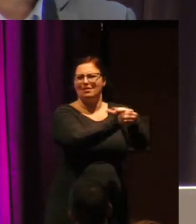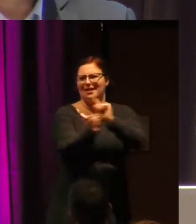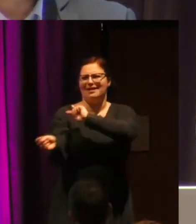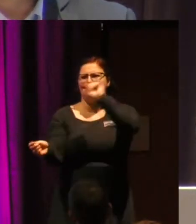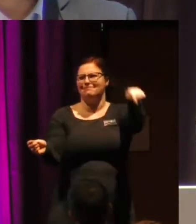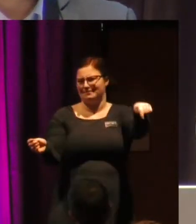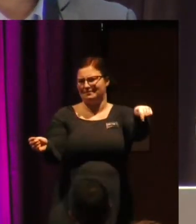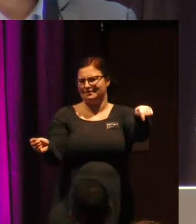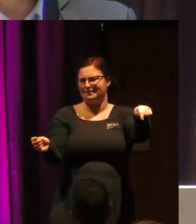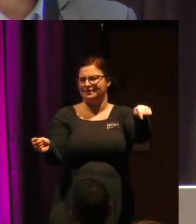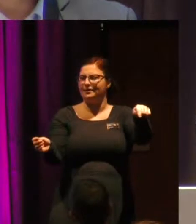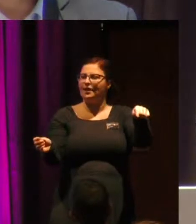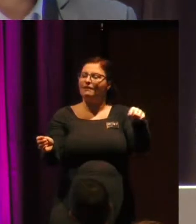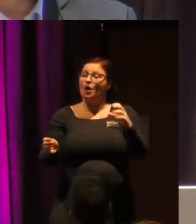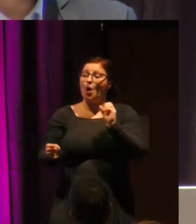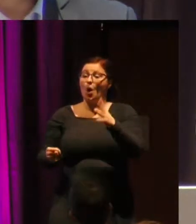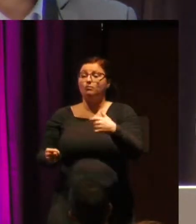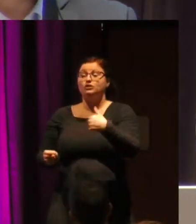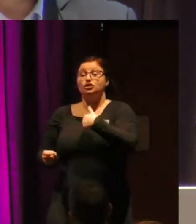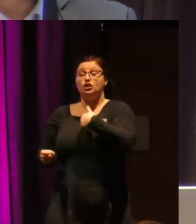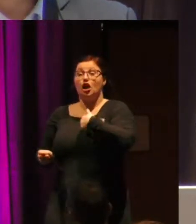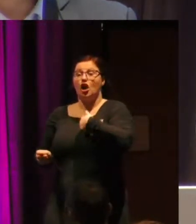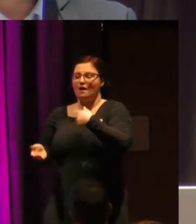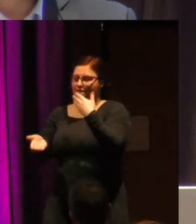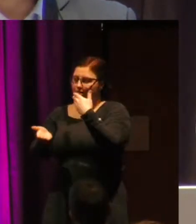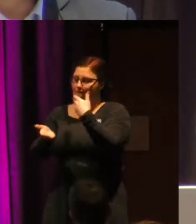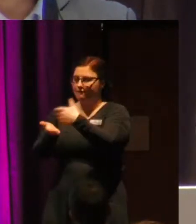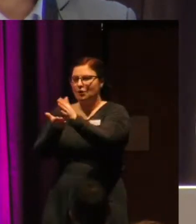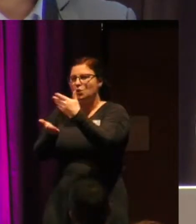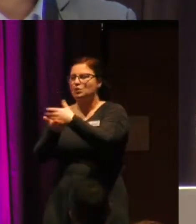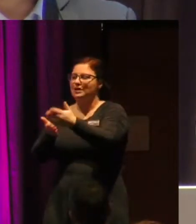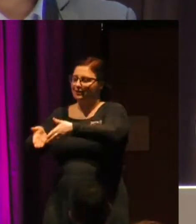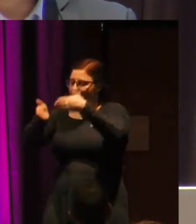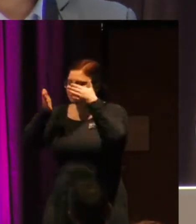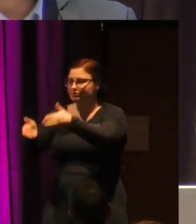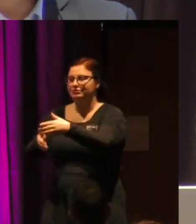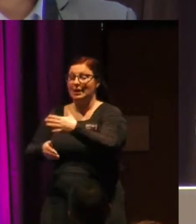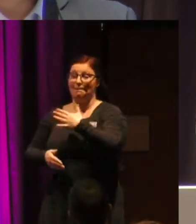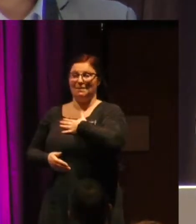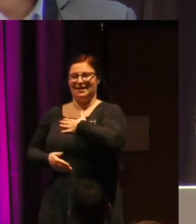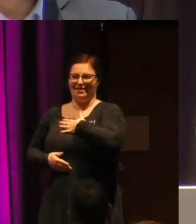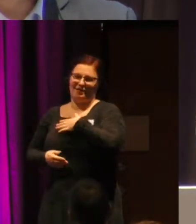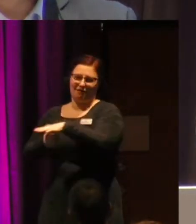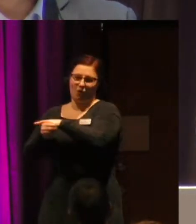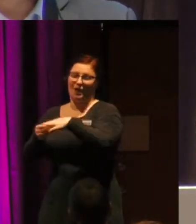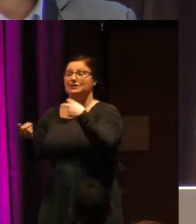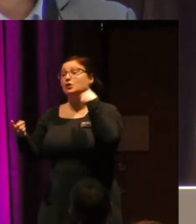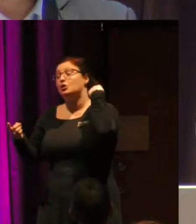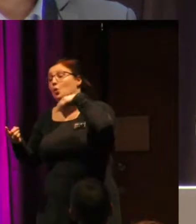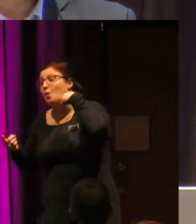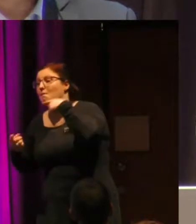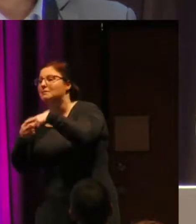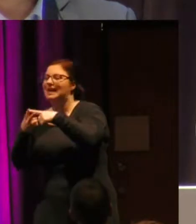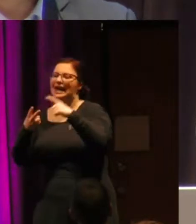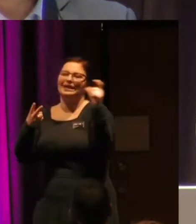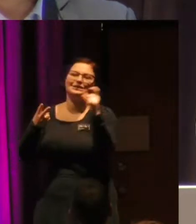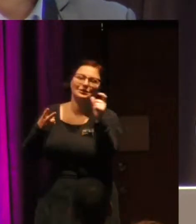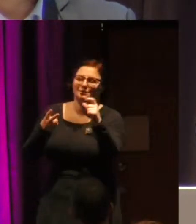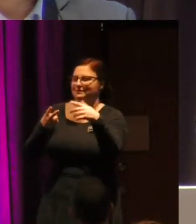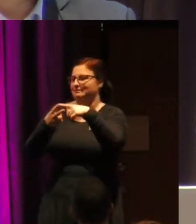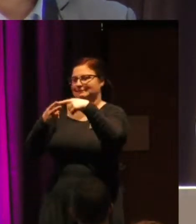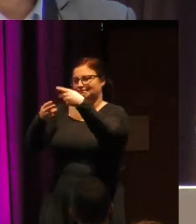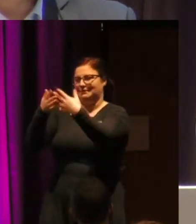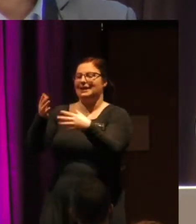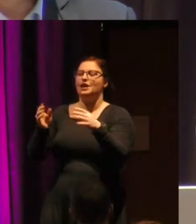you know, if we start to work on Roma issues or Muslim issues, or we start to champion the unpopular